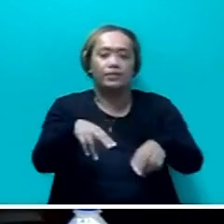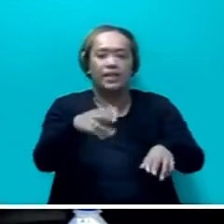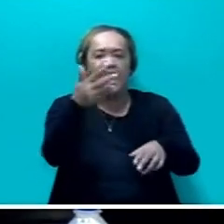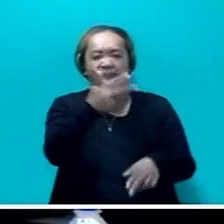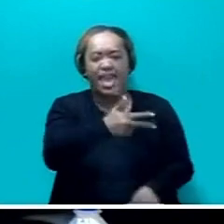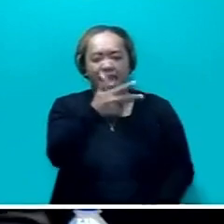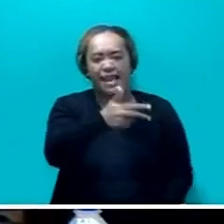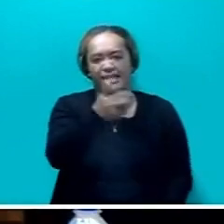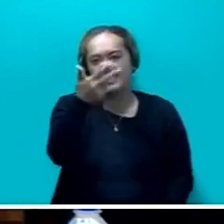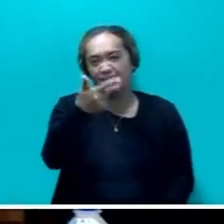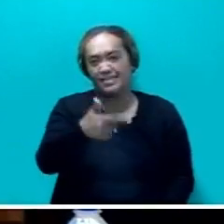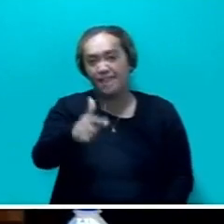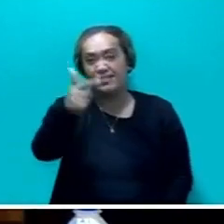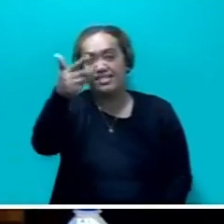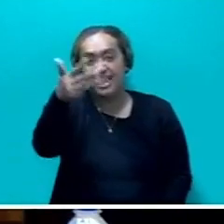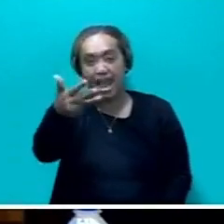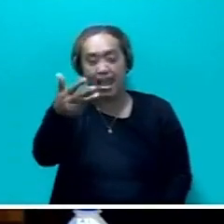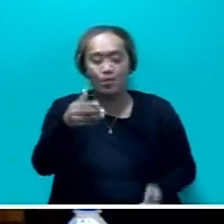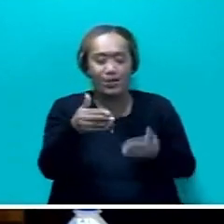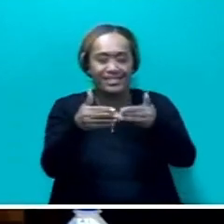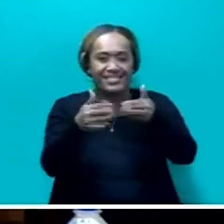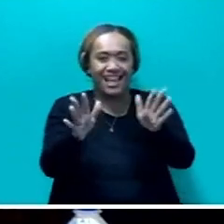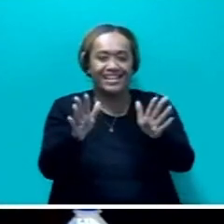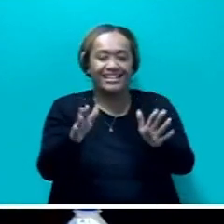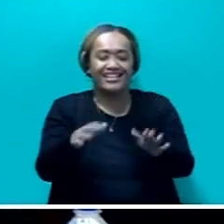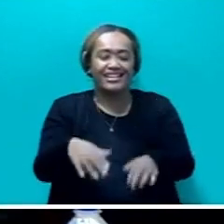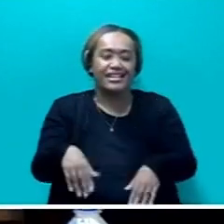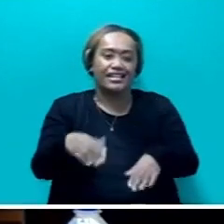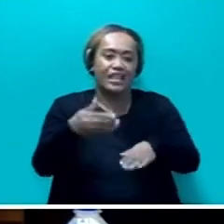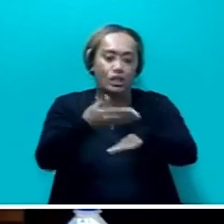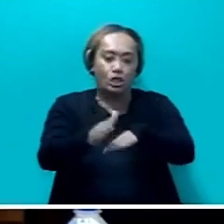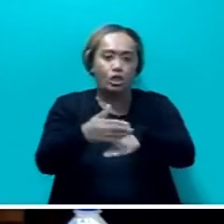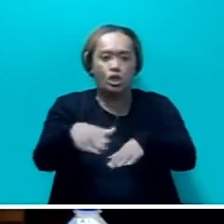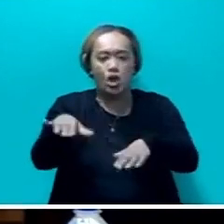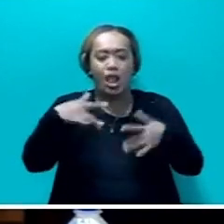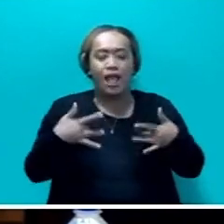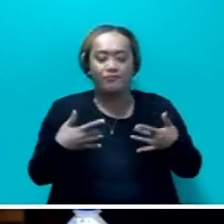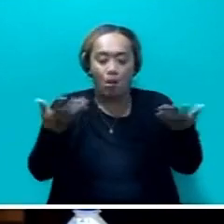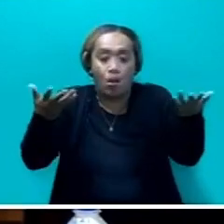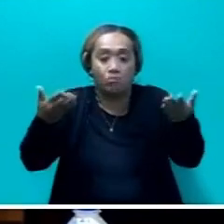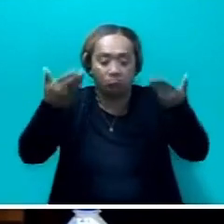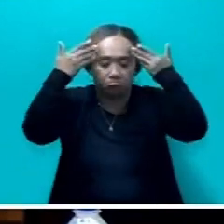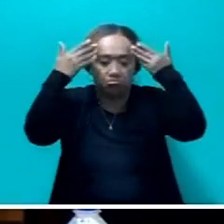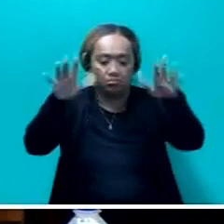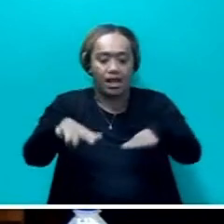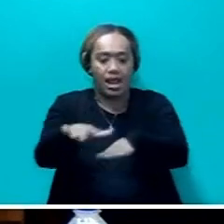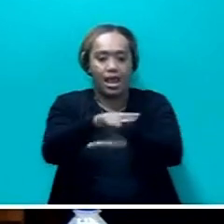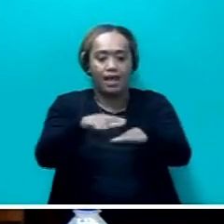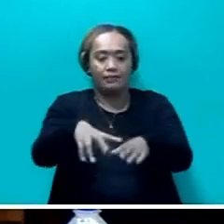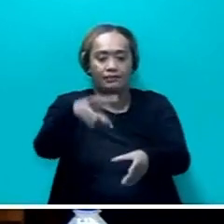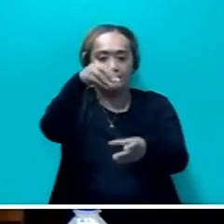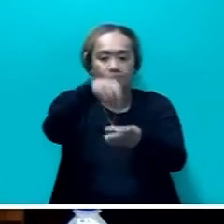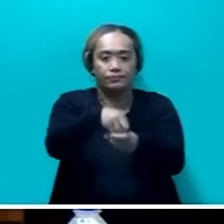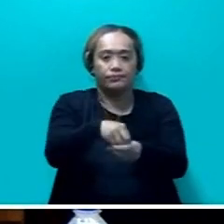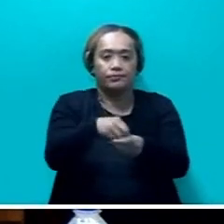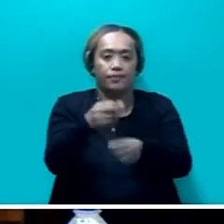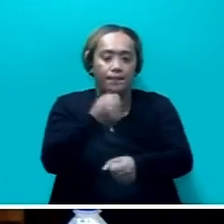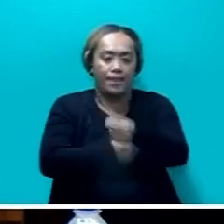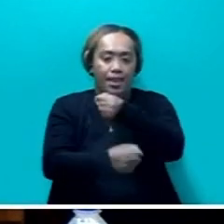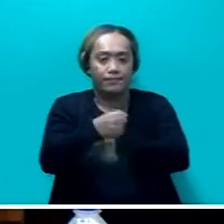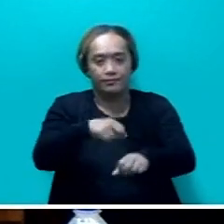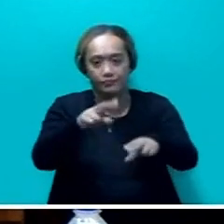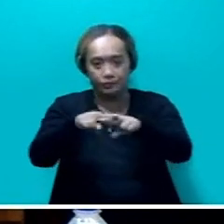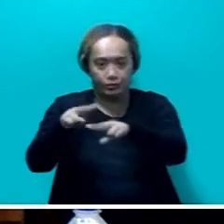were starting a new life in an unknown land and state to become an integral part of our country.